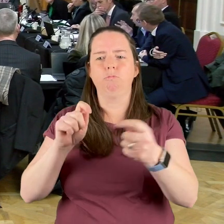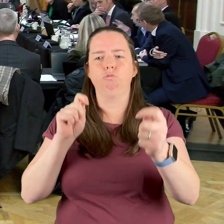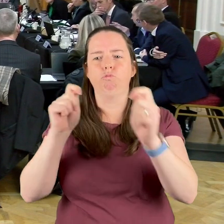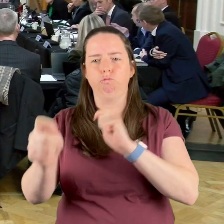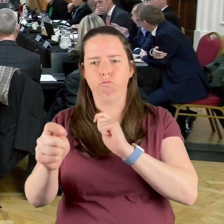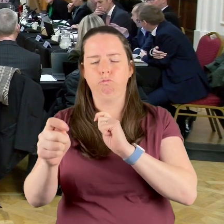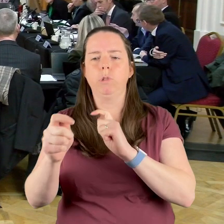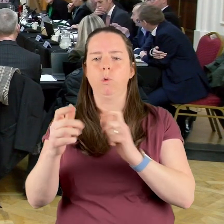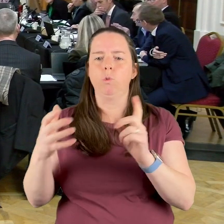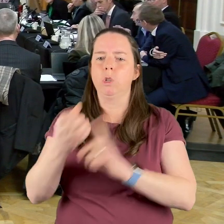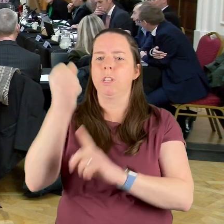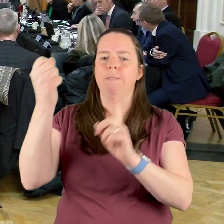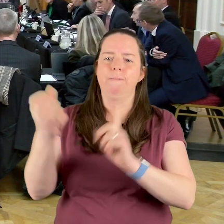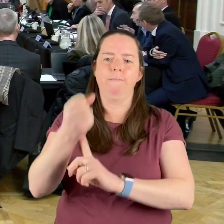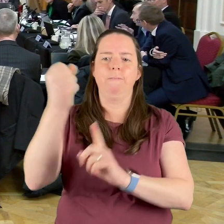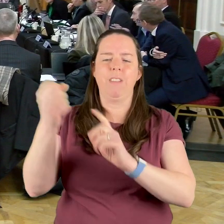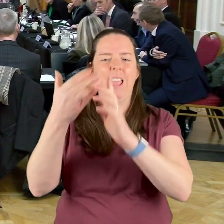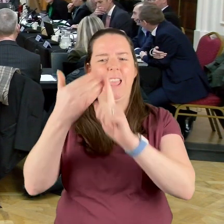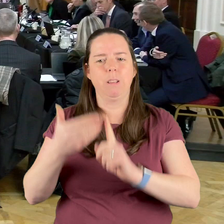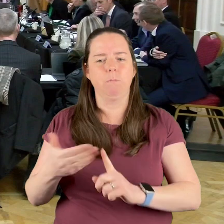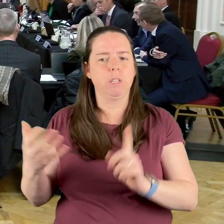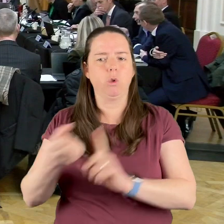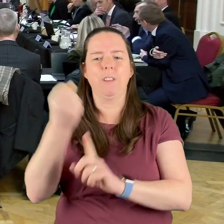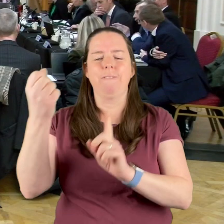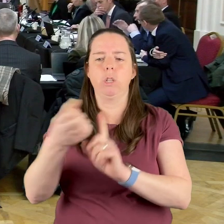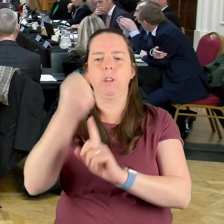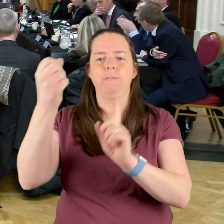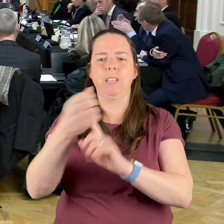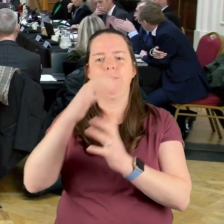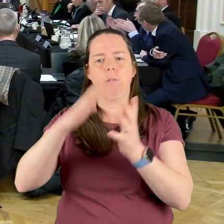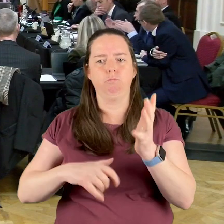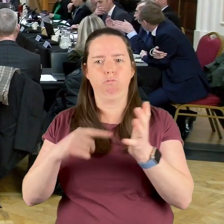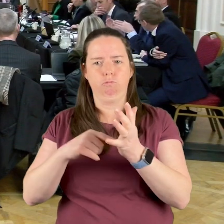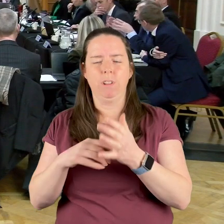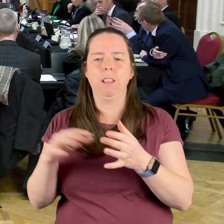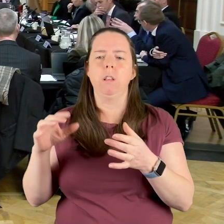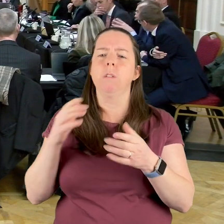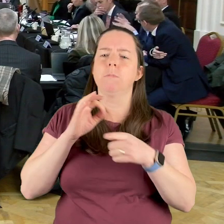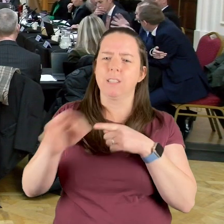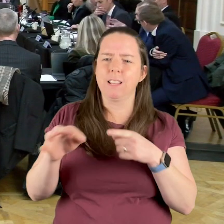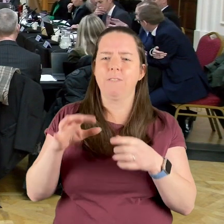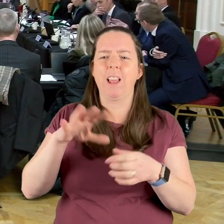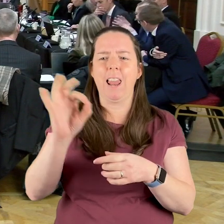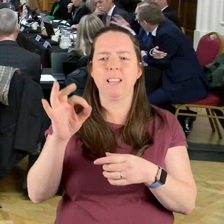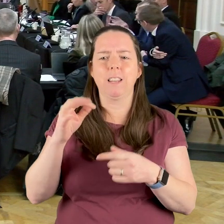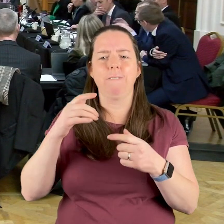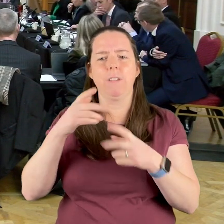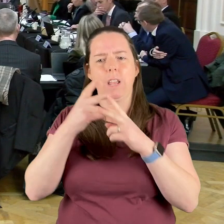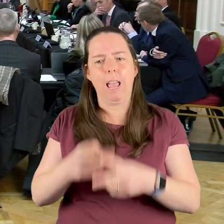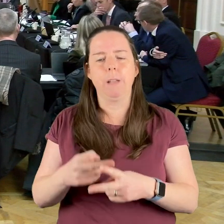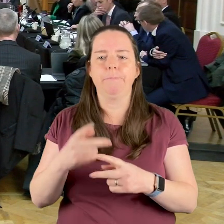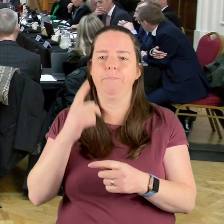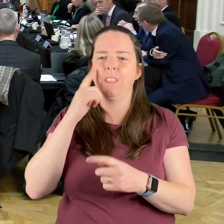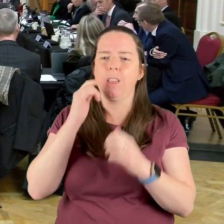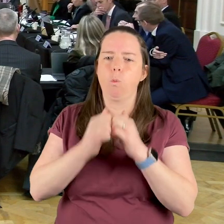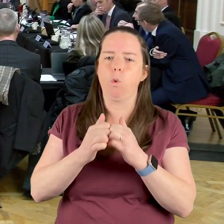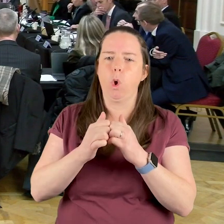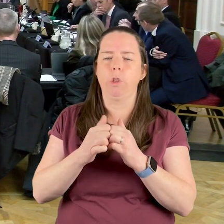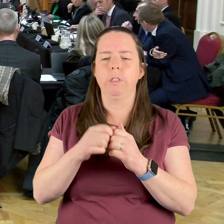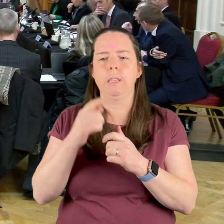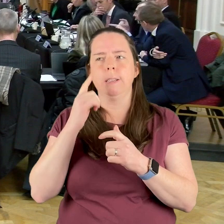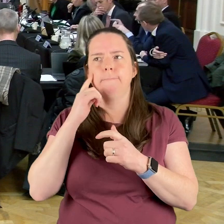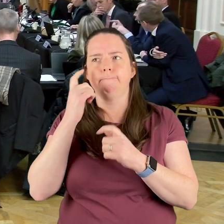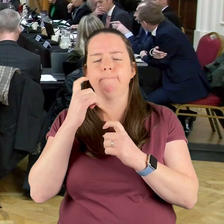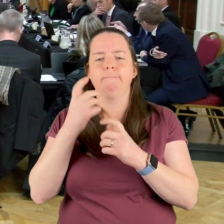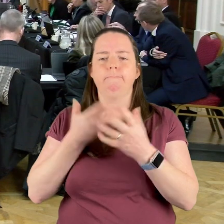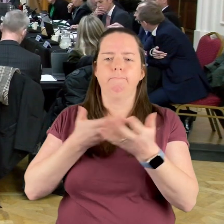the role of primary care and the fact that we need whole pathway transformation to achieve many of the aims set out in this paper, particularly around elective care,